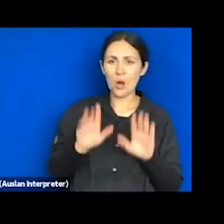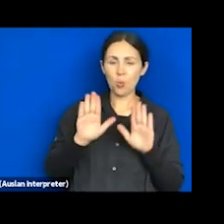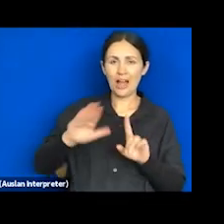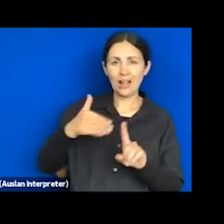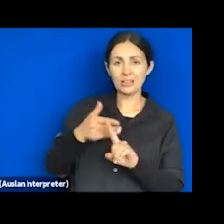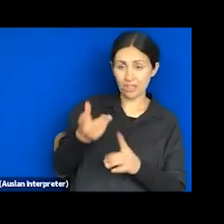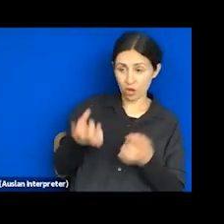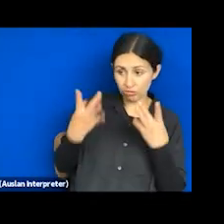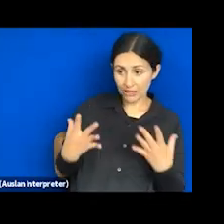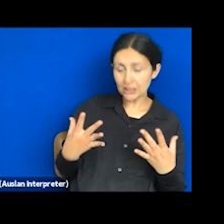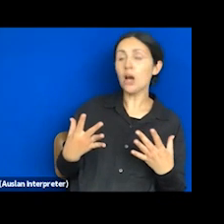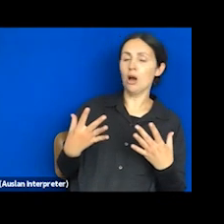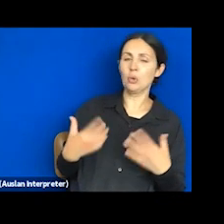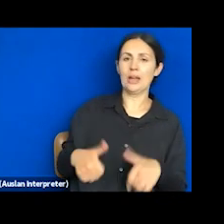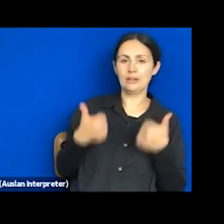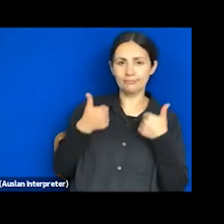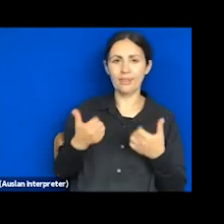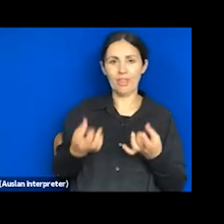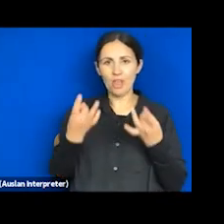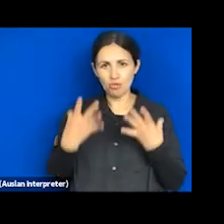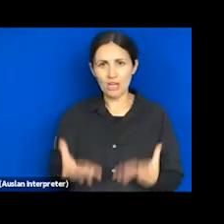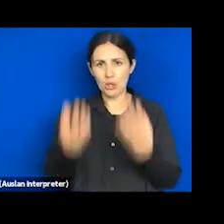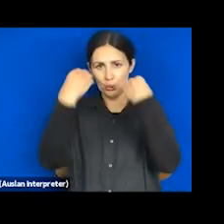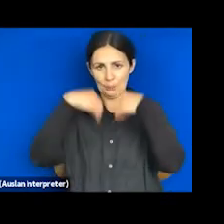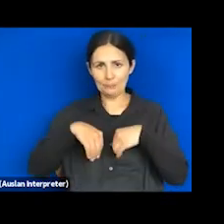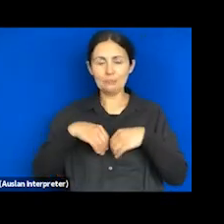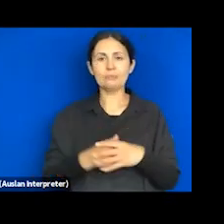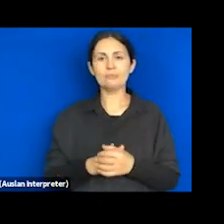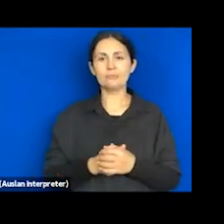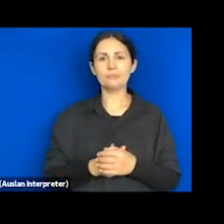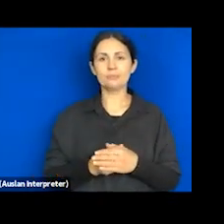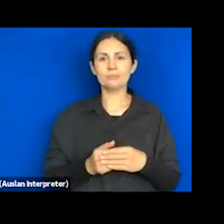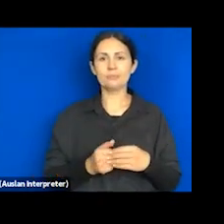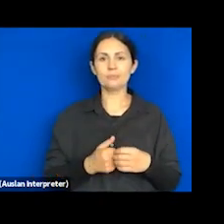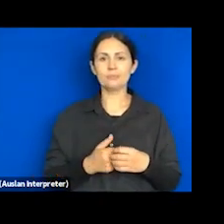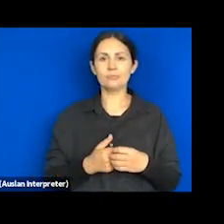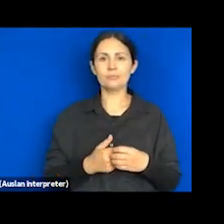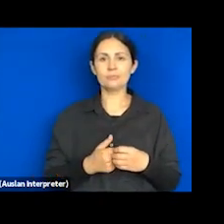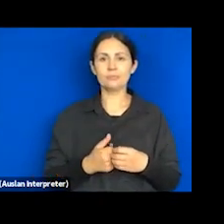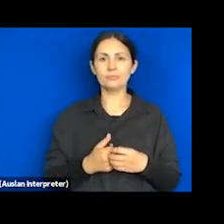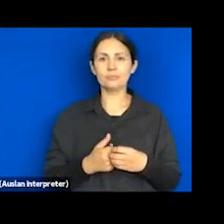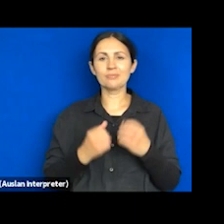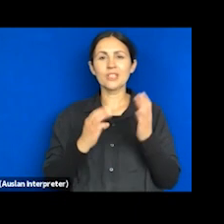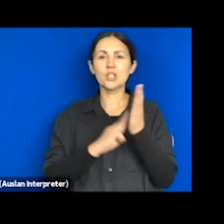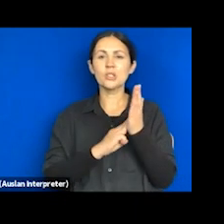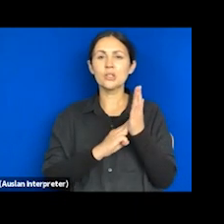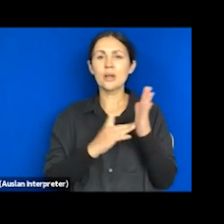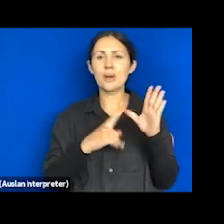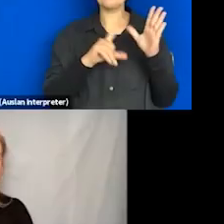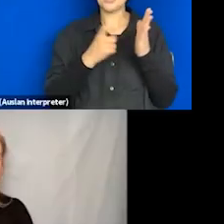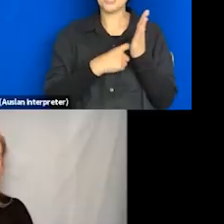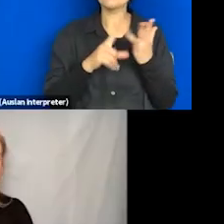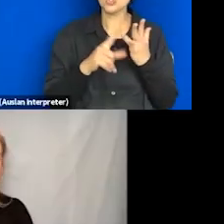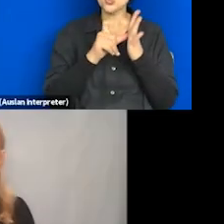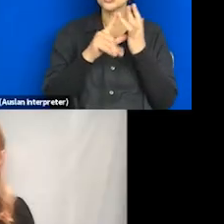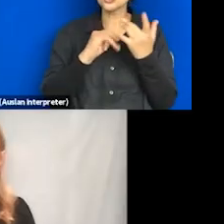preparing them for the psychedelic experience. We really don't have a sense of, what dose of psychotherapy or what modality is best